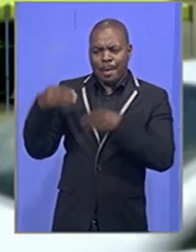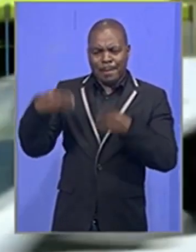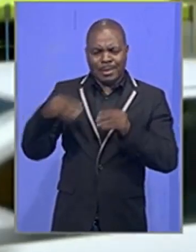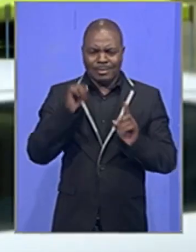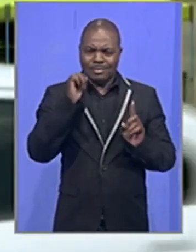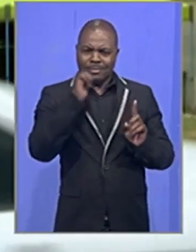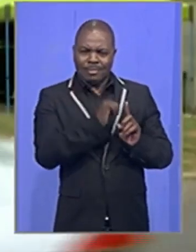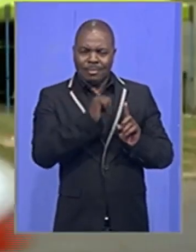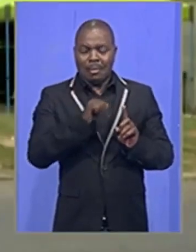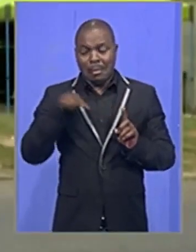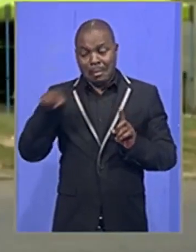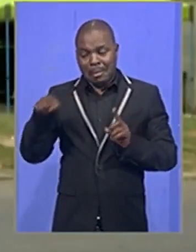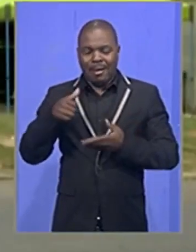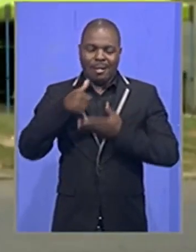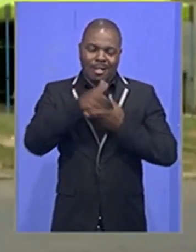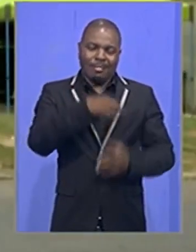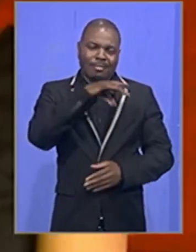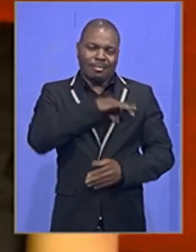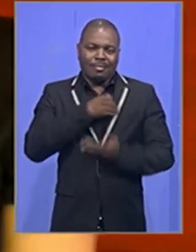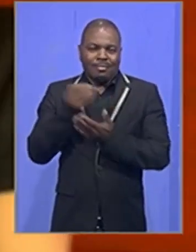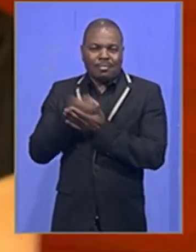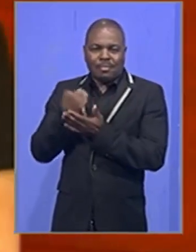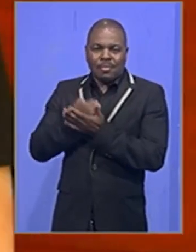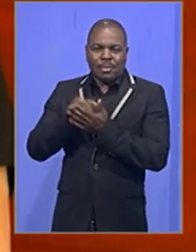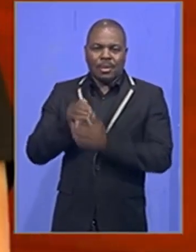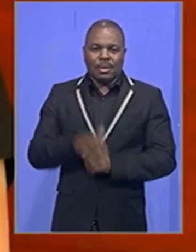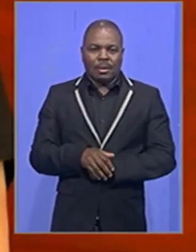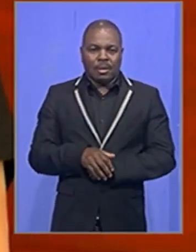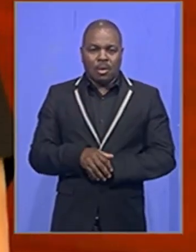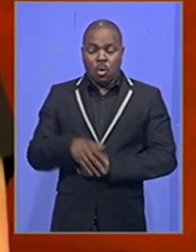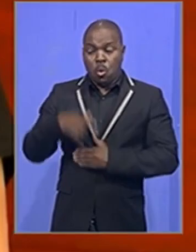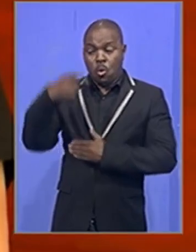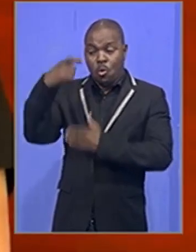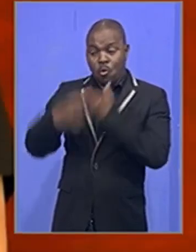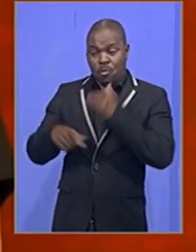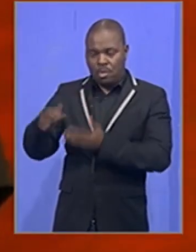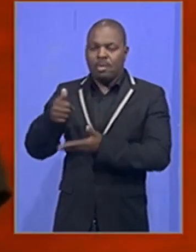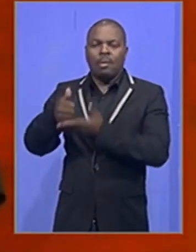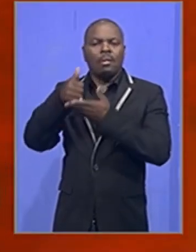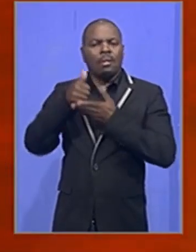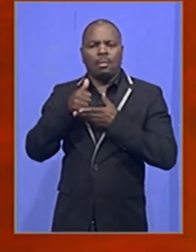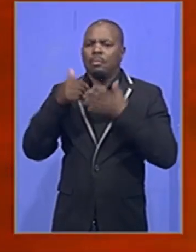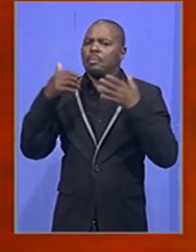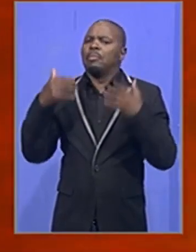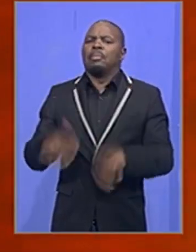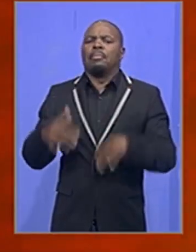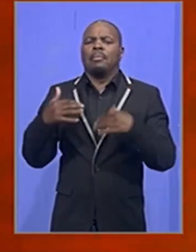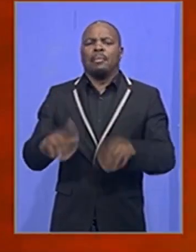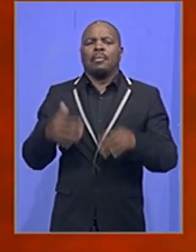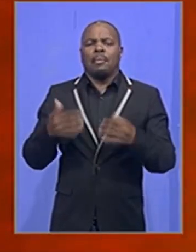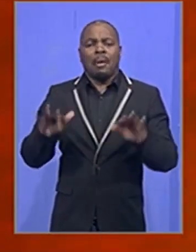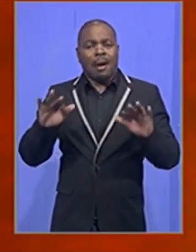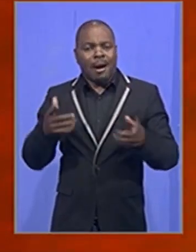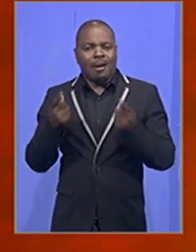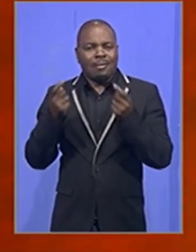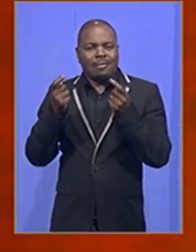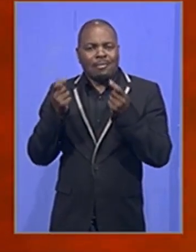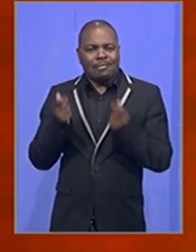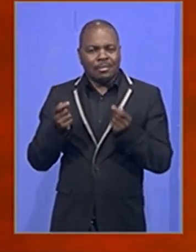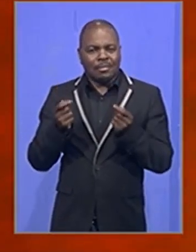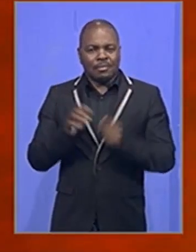kwebo, iti lekutisaloteno. Conference ANC, inzwa la musula haolo in terms of finances,